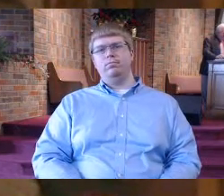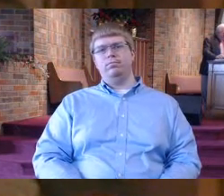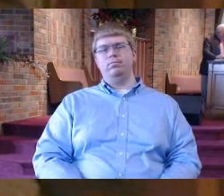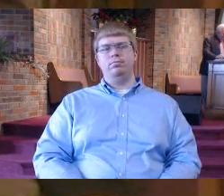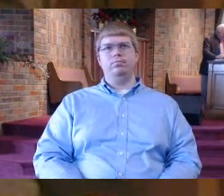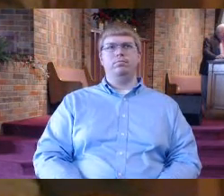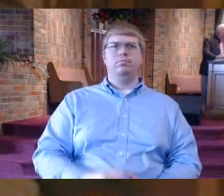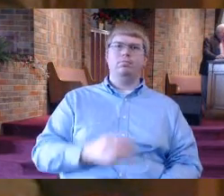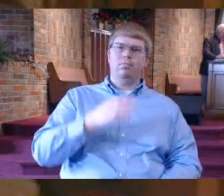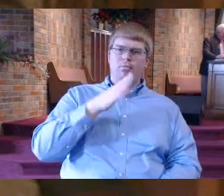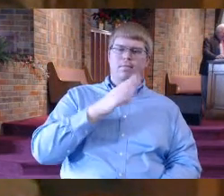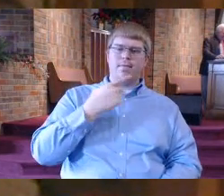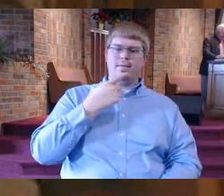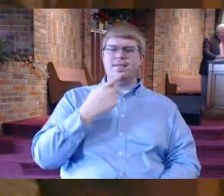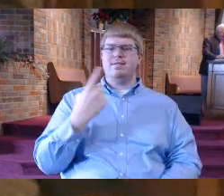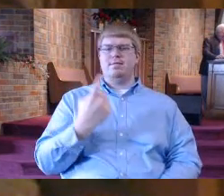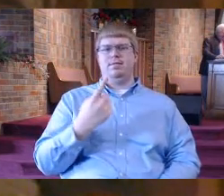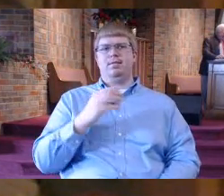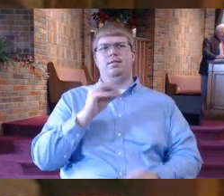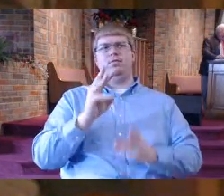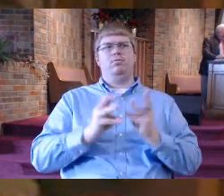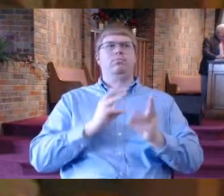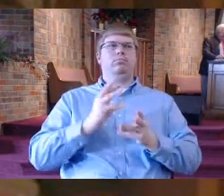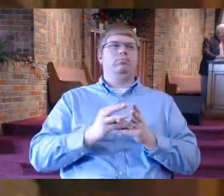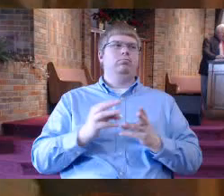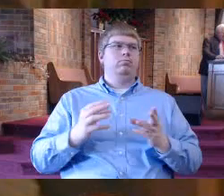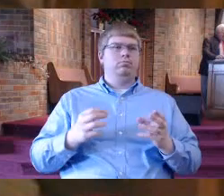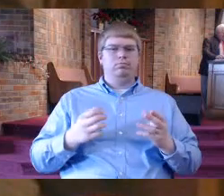and the world came into being.